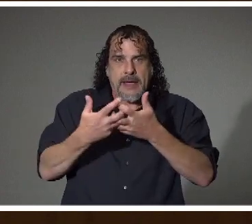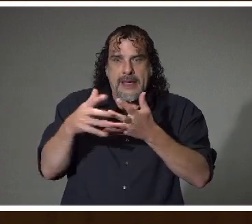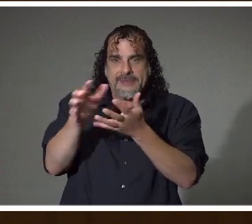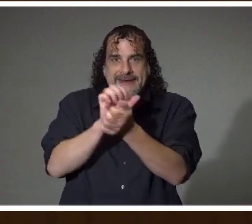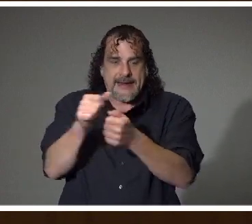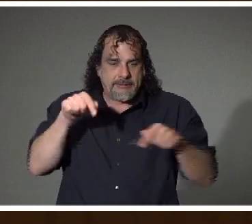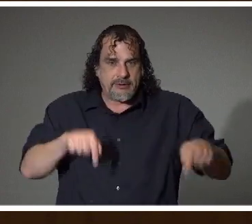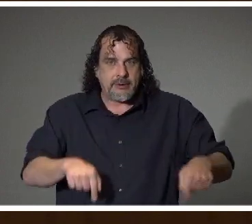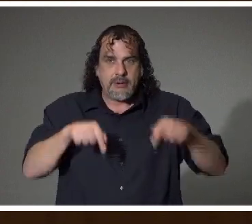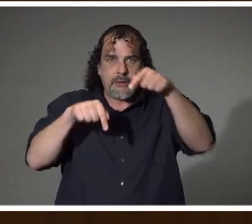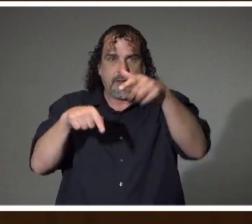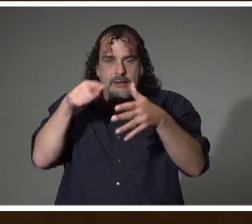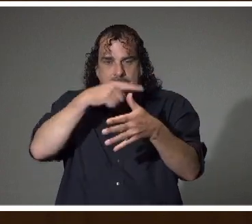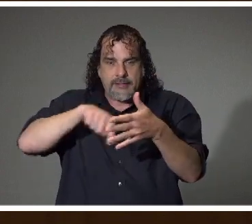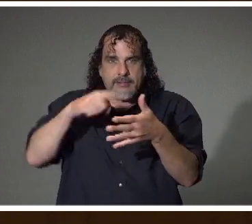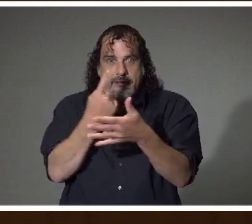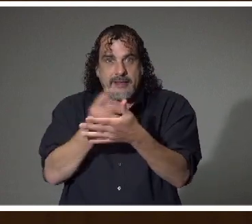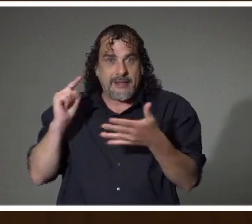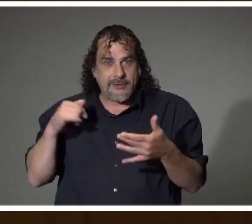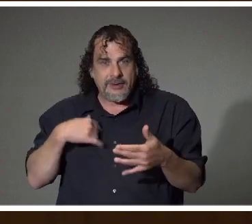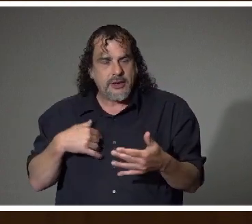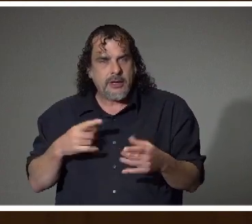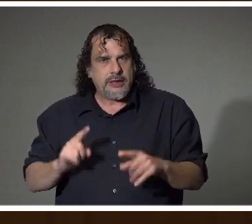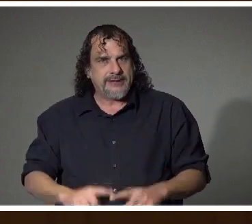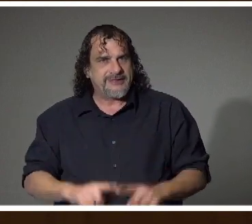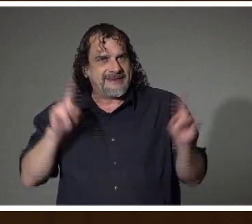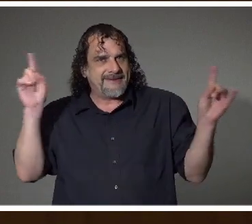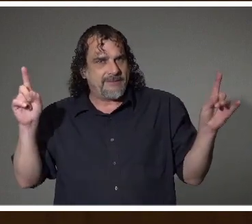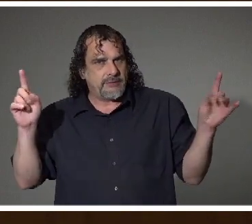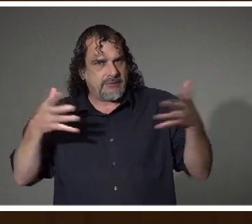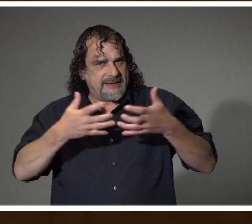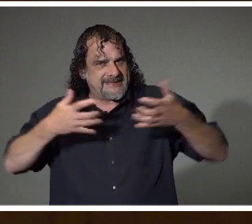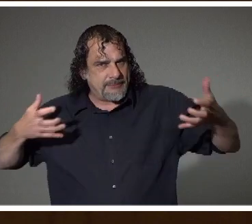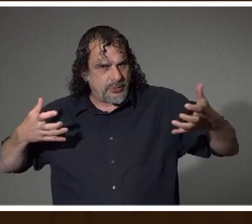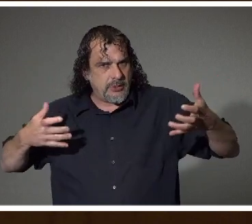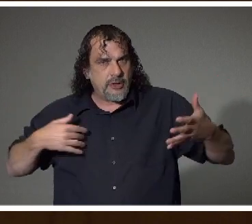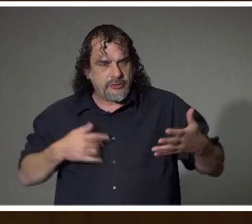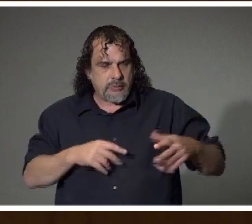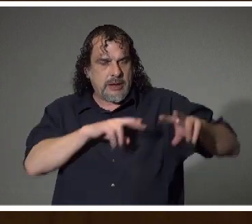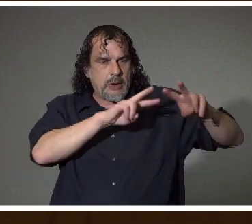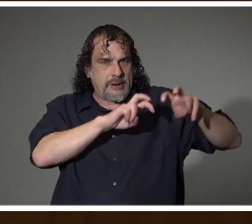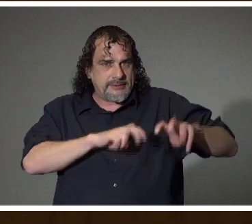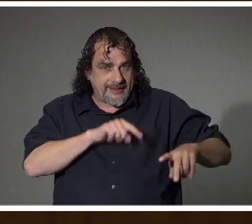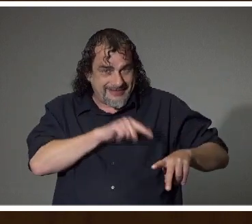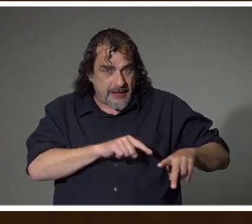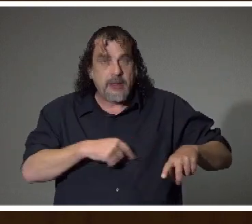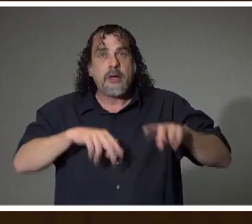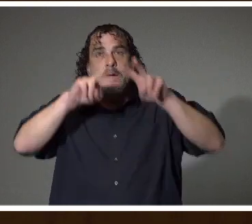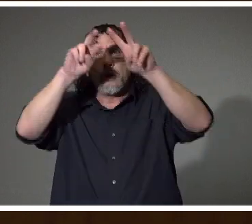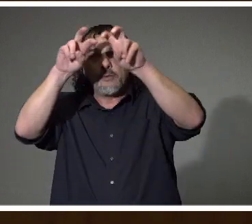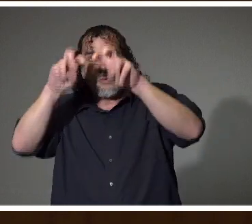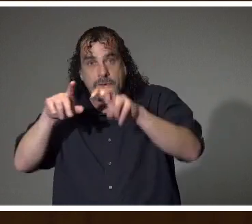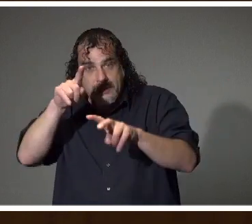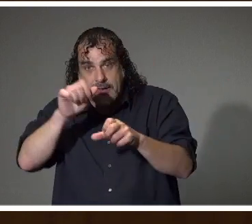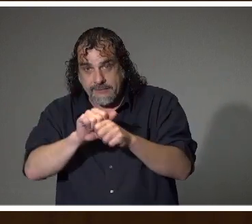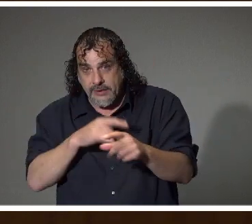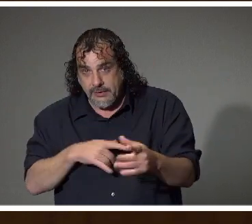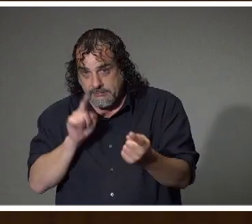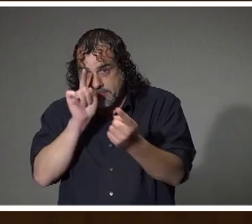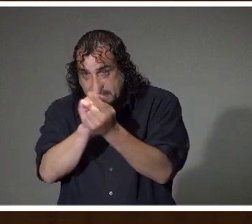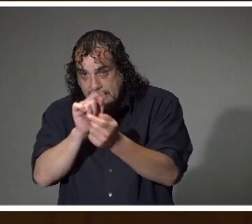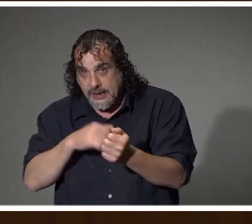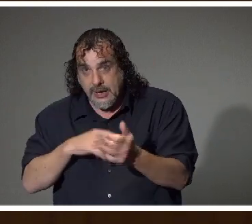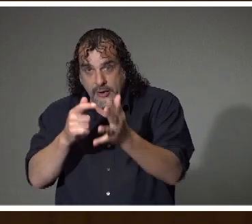Easter storm to what we had last night. There'd be two separate events. We would do damage assessments, and if we meet the thresholds and they end up being two